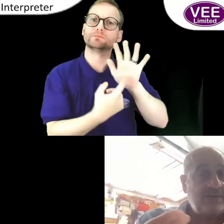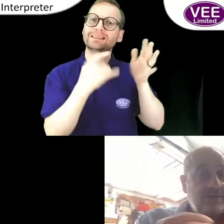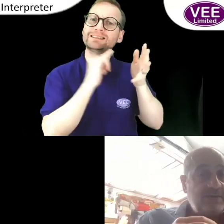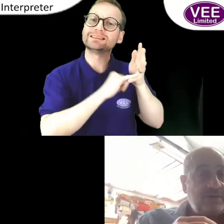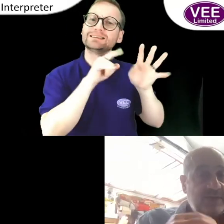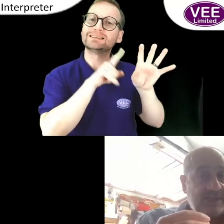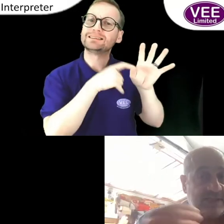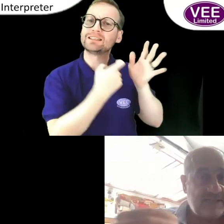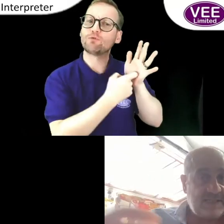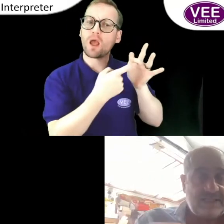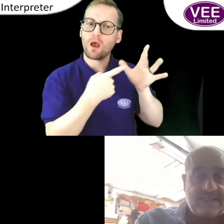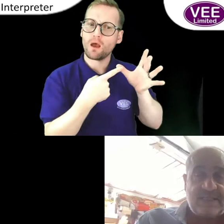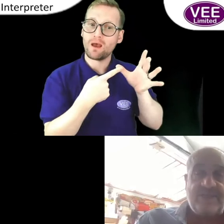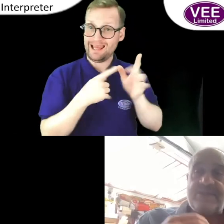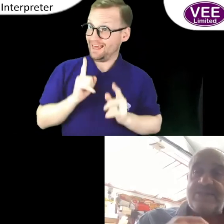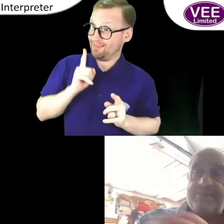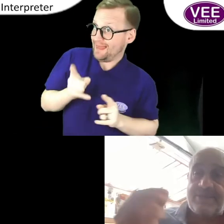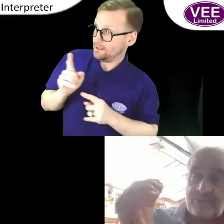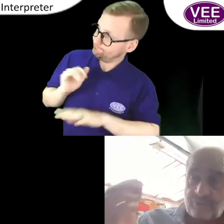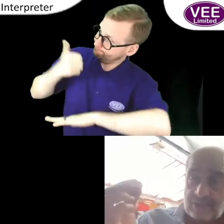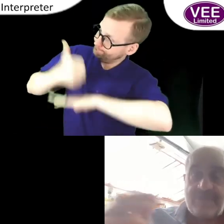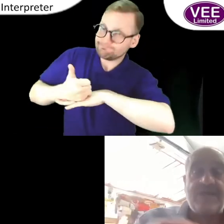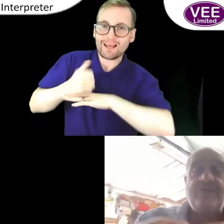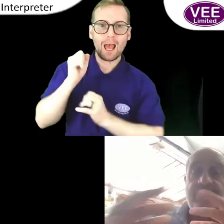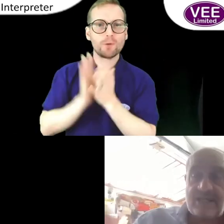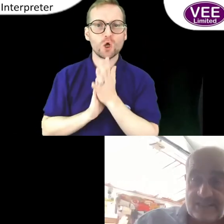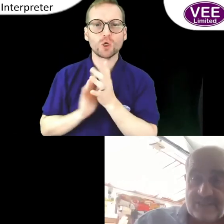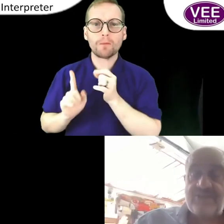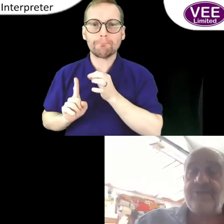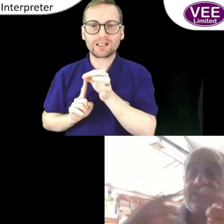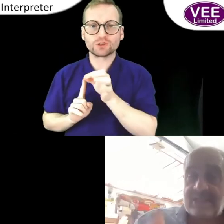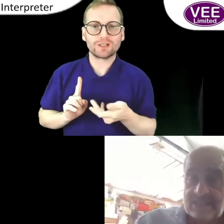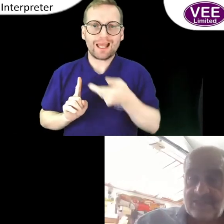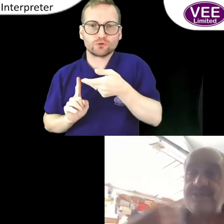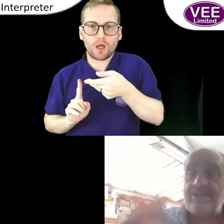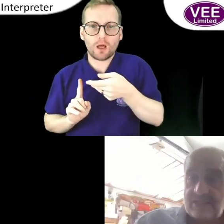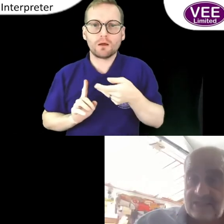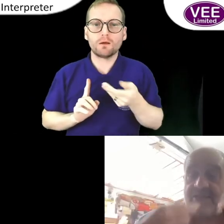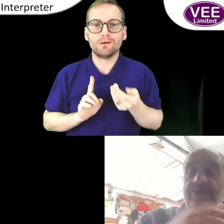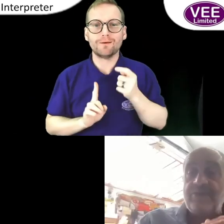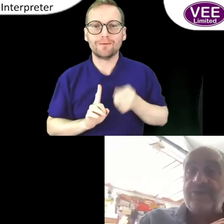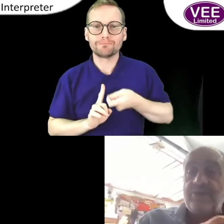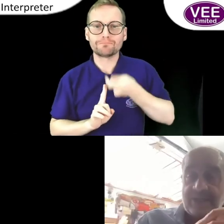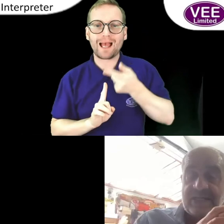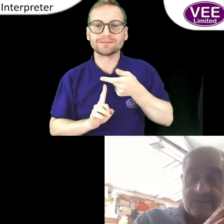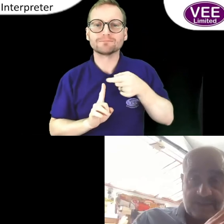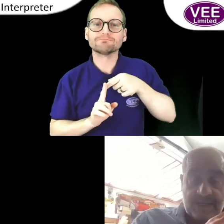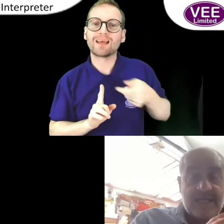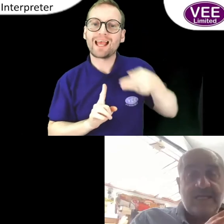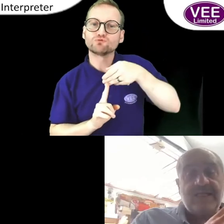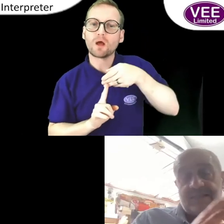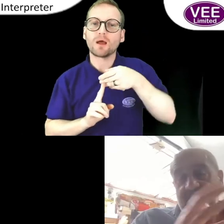I go to this installations, I burn one match and install it as the ongoing